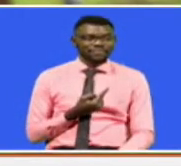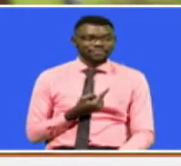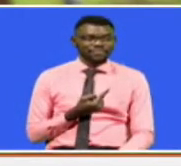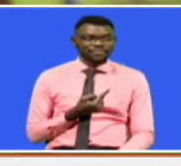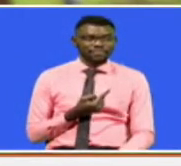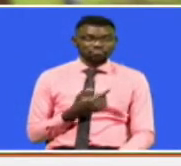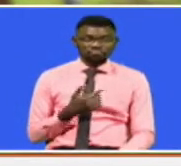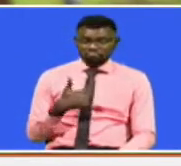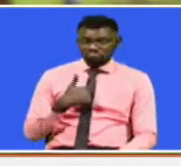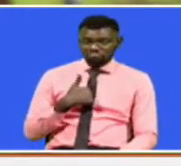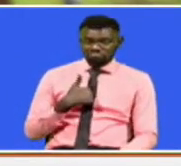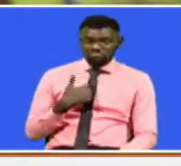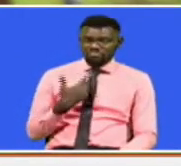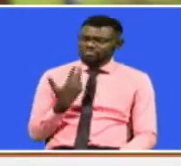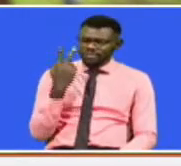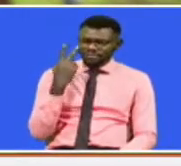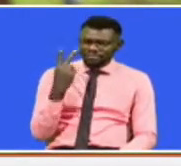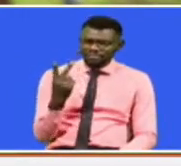many